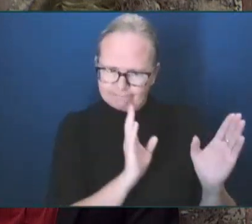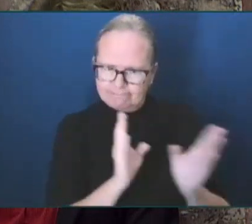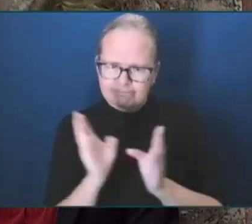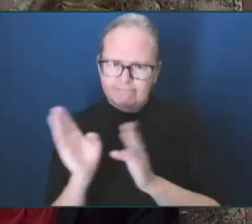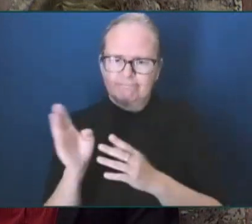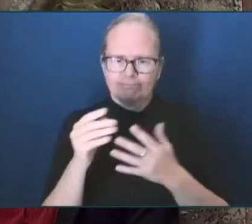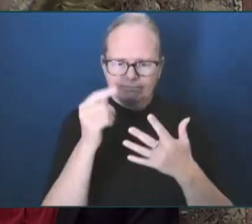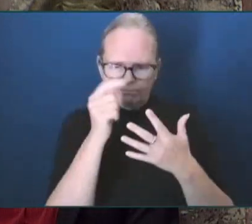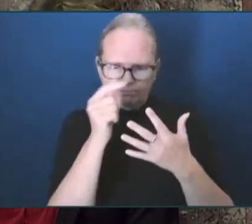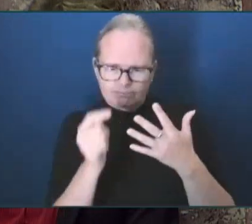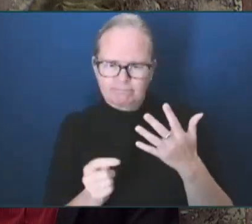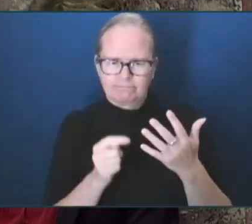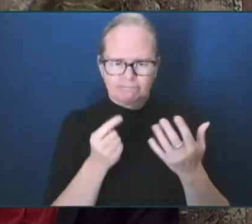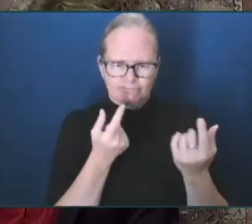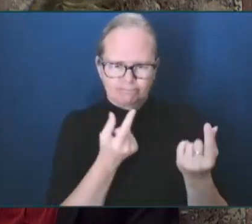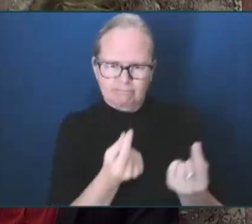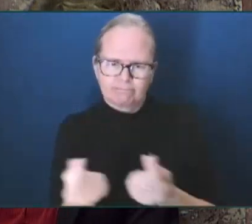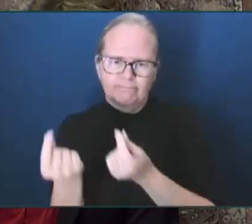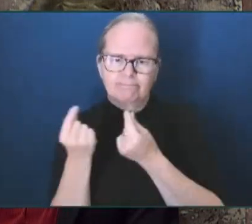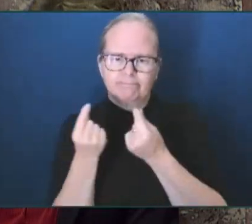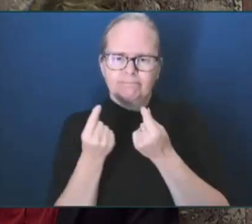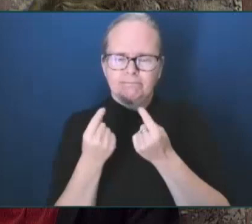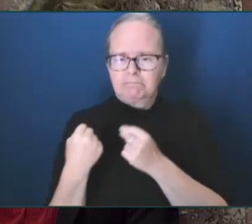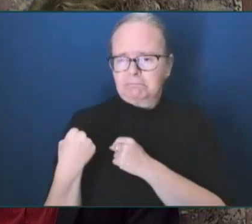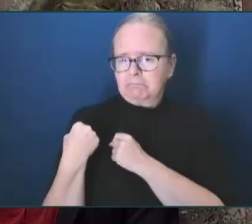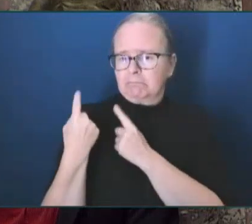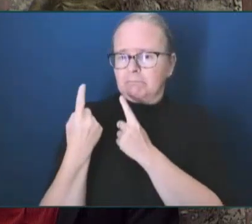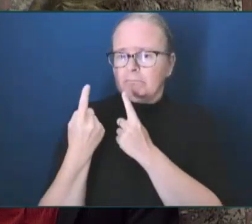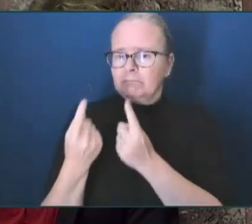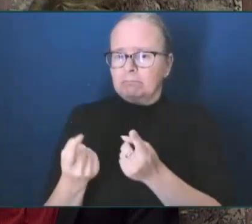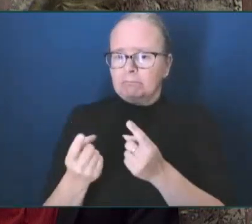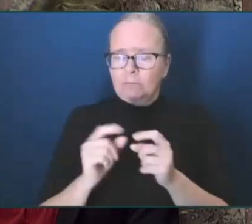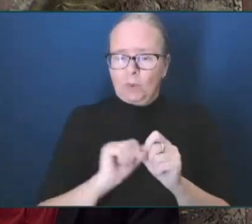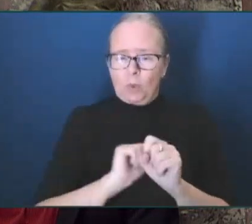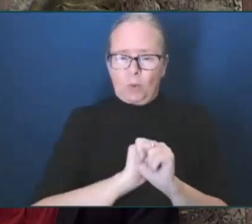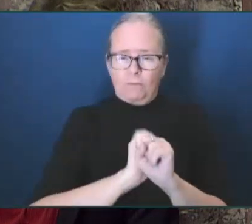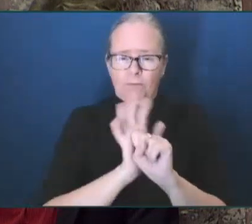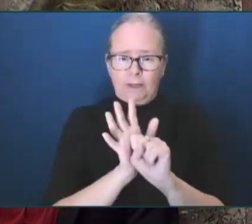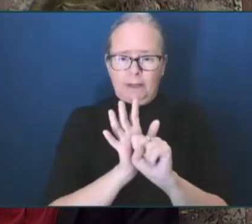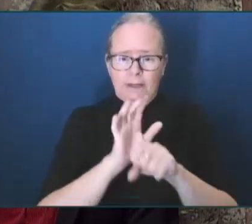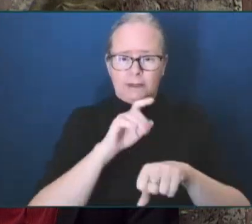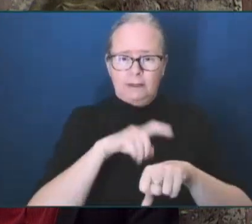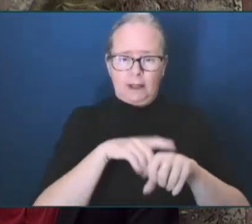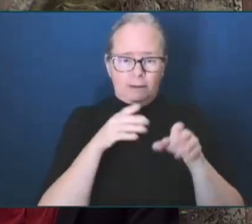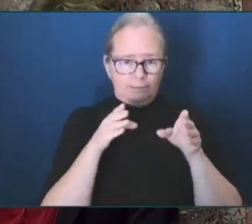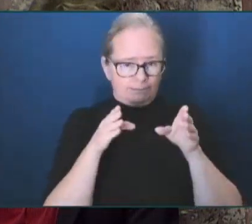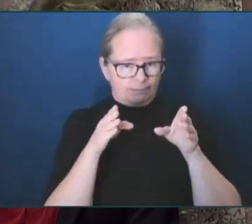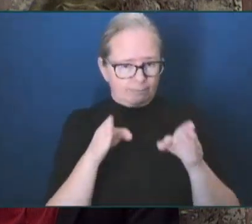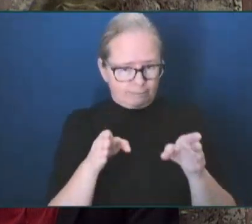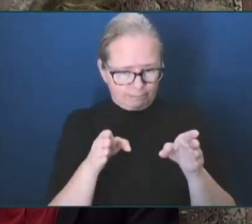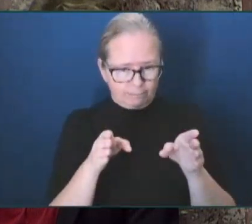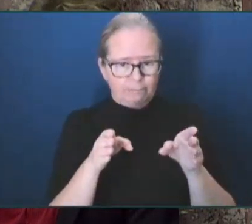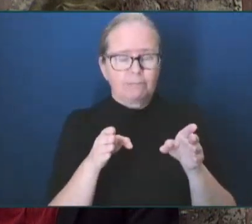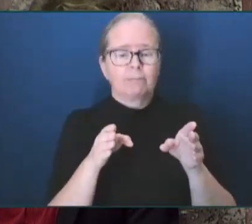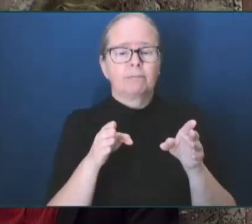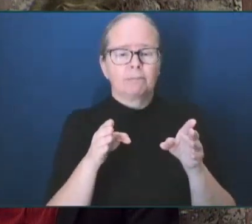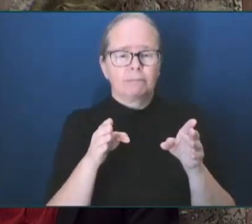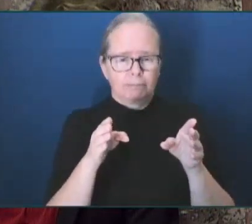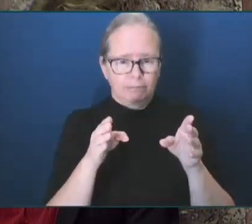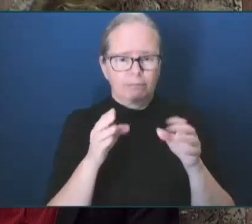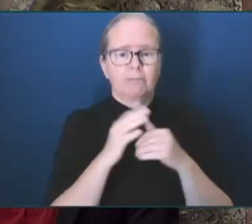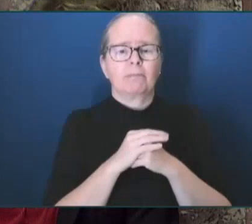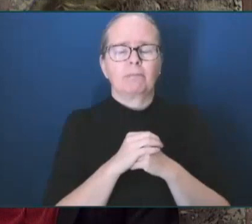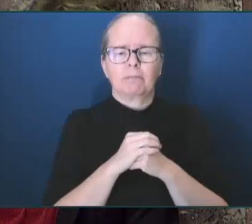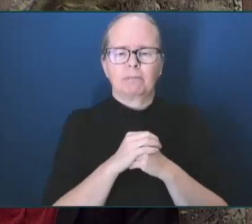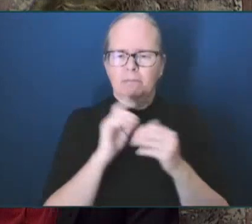and presented to the people of BC 2 months ago to demonstrate that that preparation is happening, to prepare every